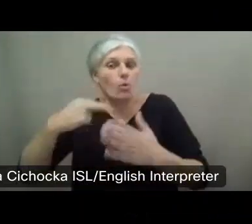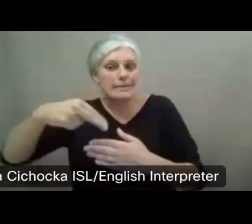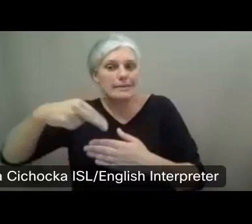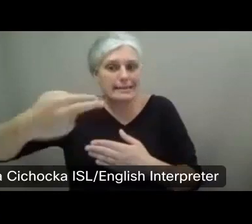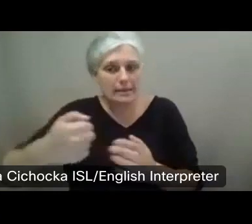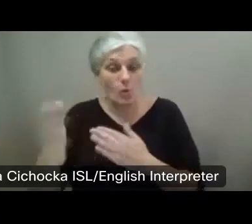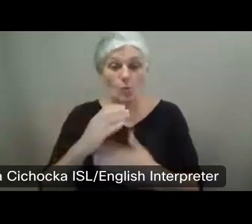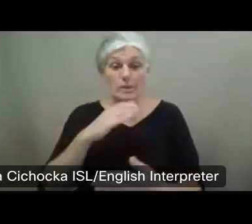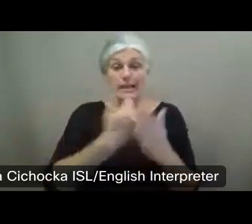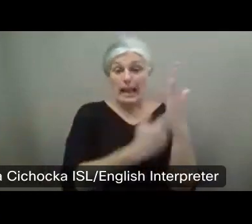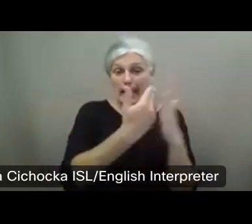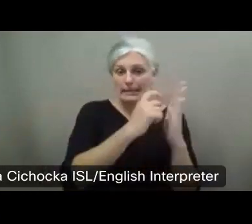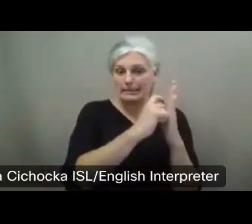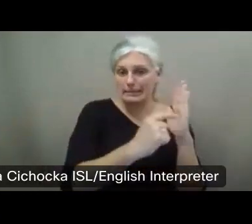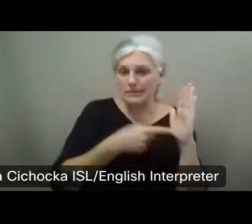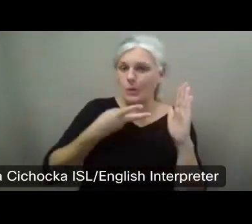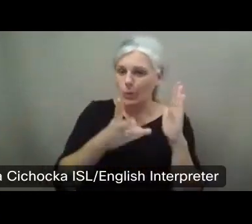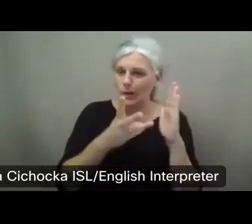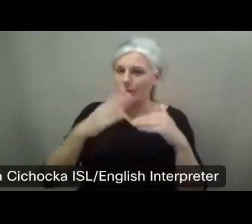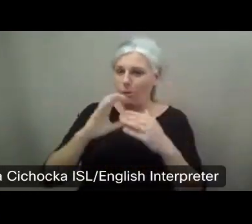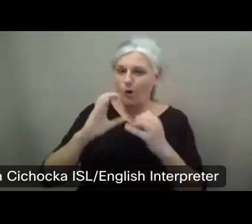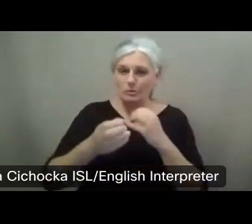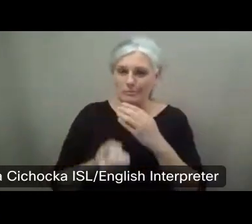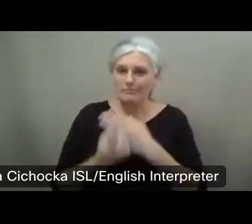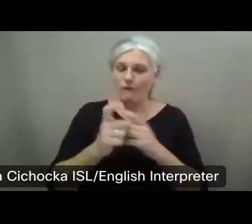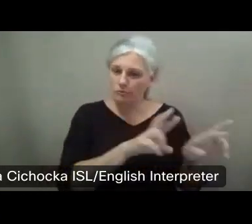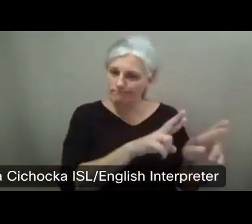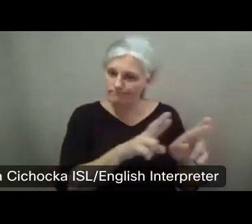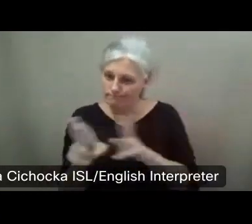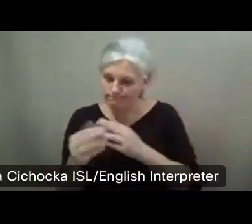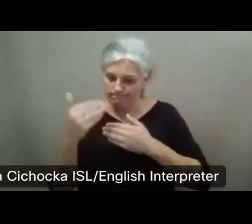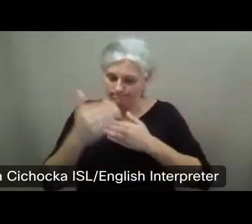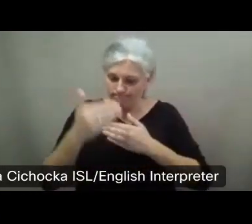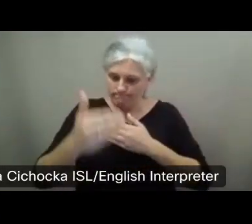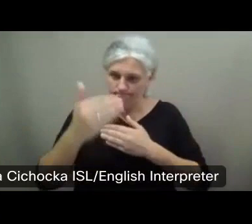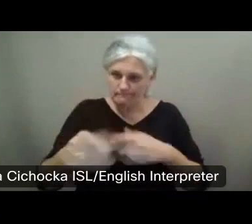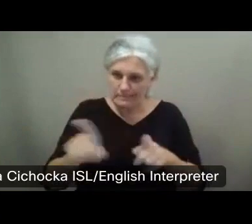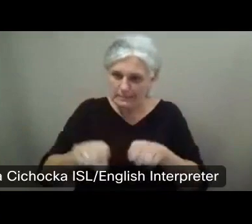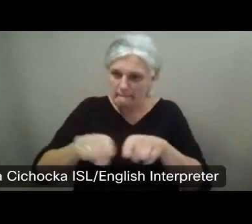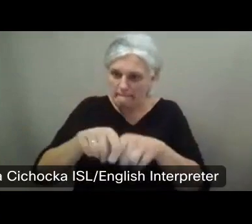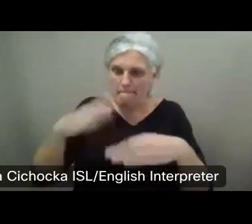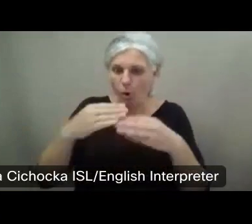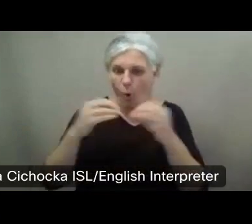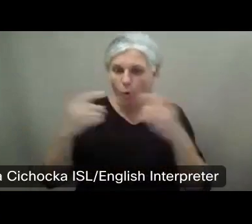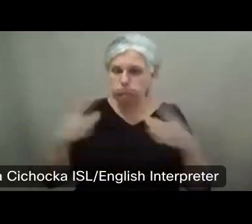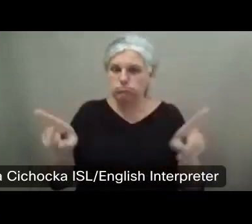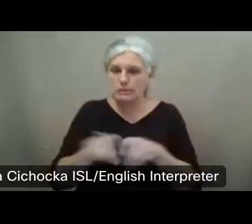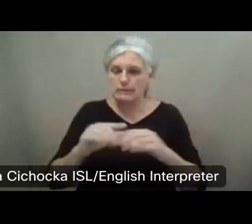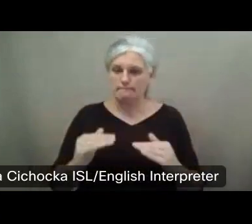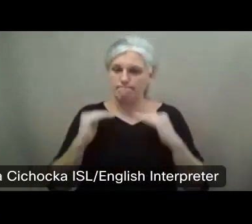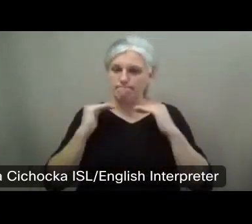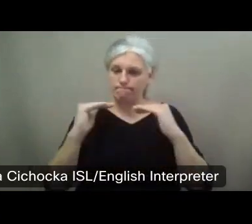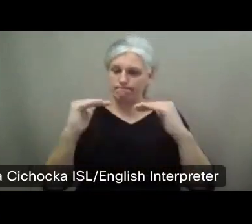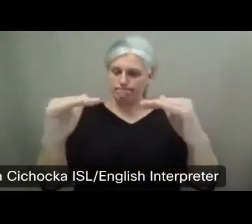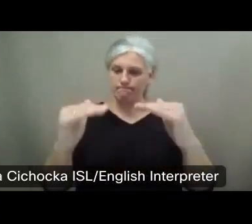legislation, it will bring about that opportunity for consistency of application of open disclosure across the services.